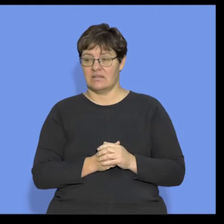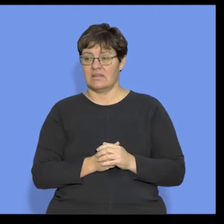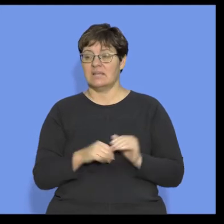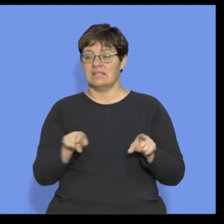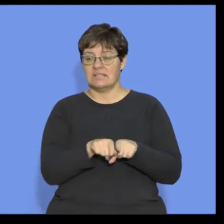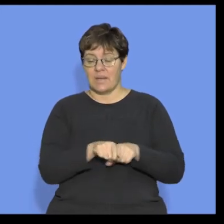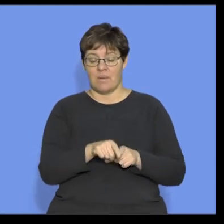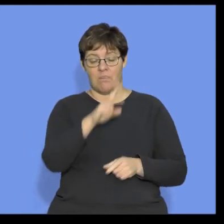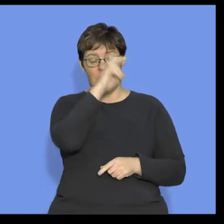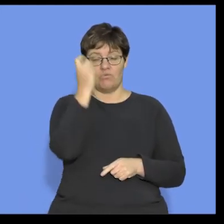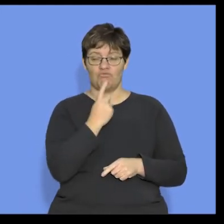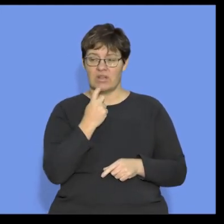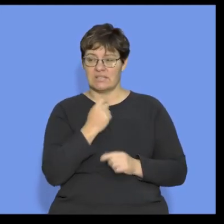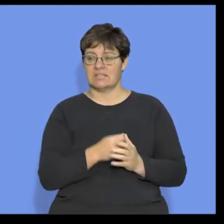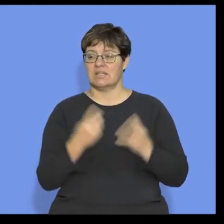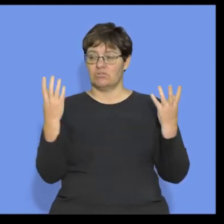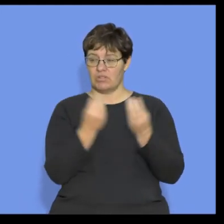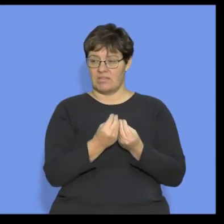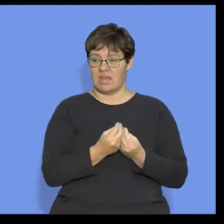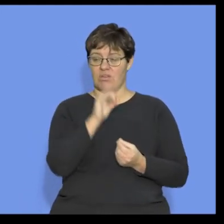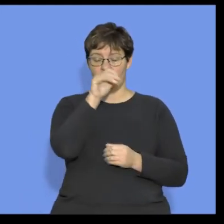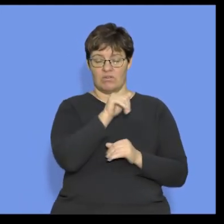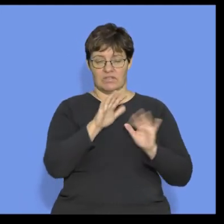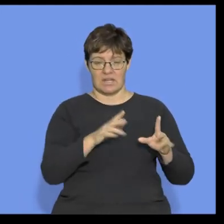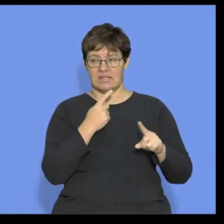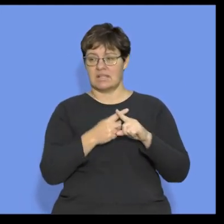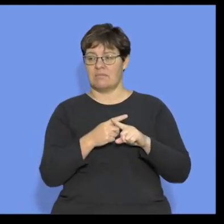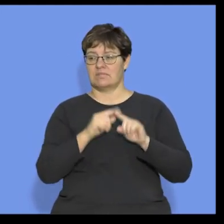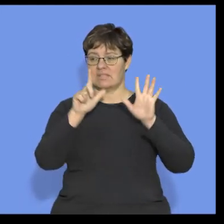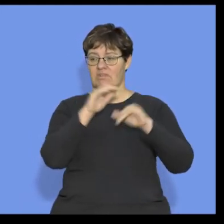Similarly, blue, red, multiply